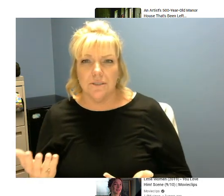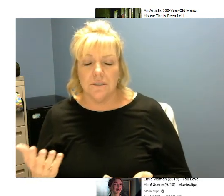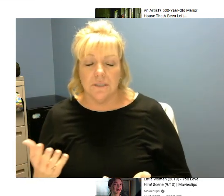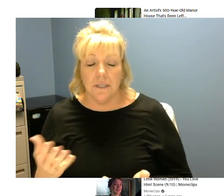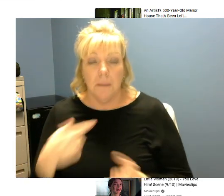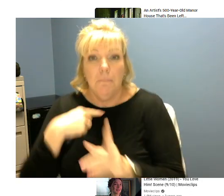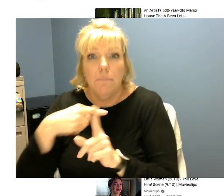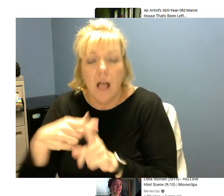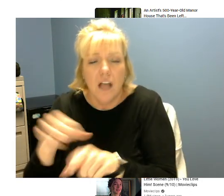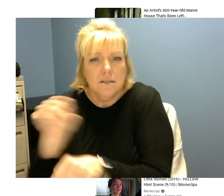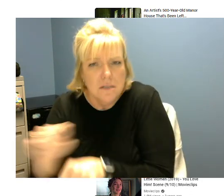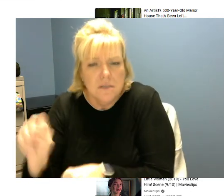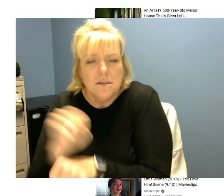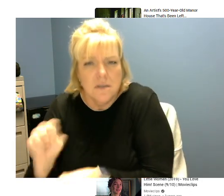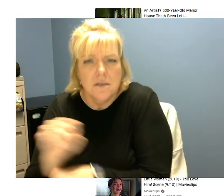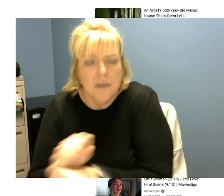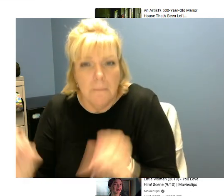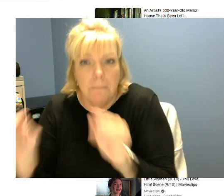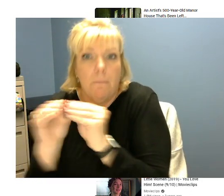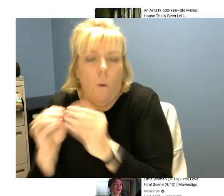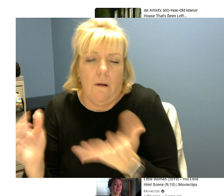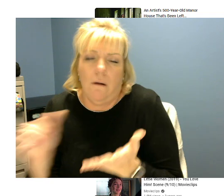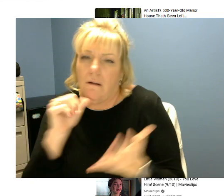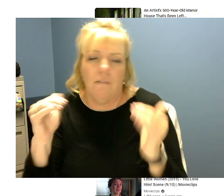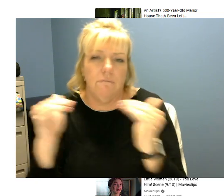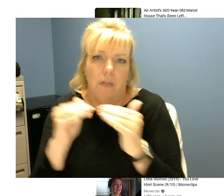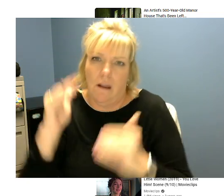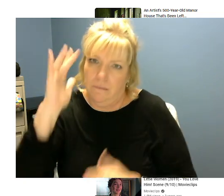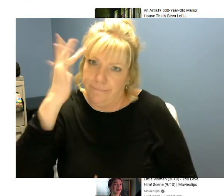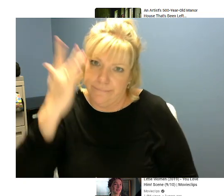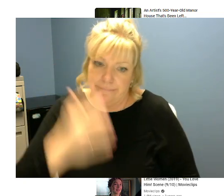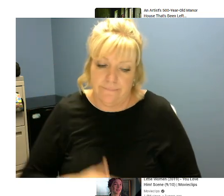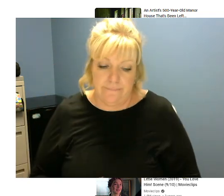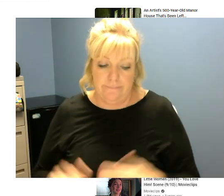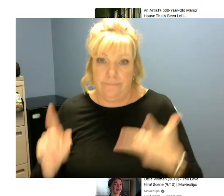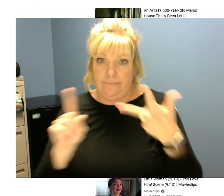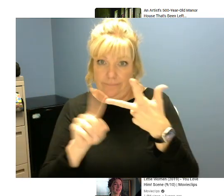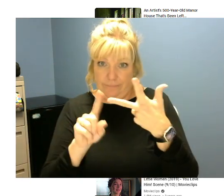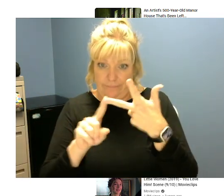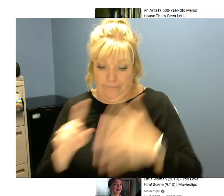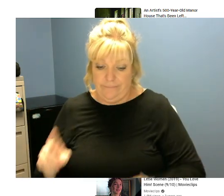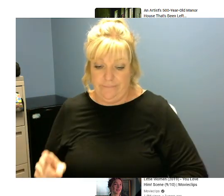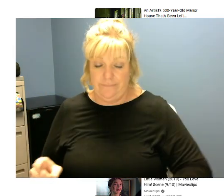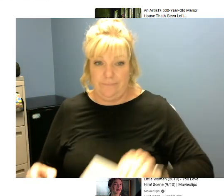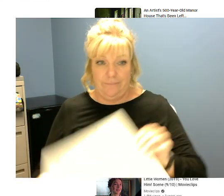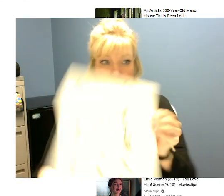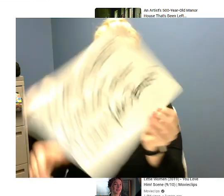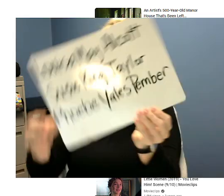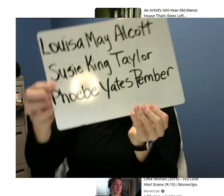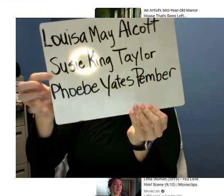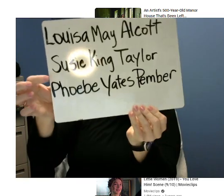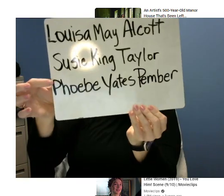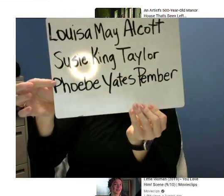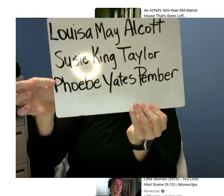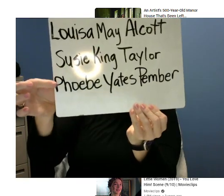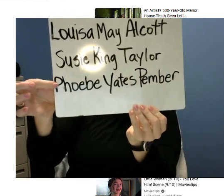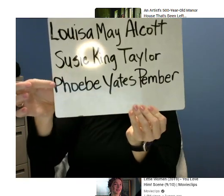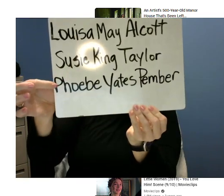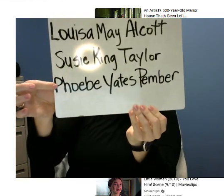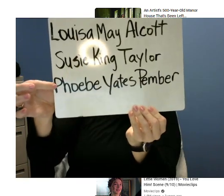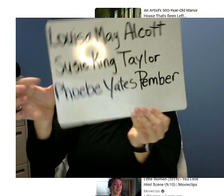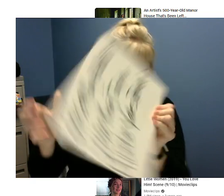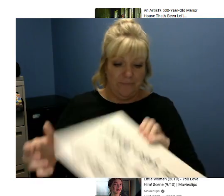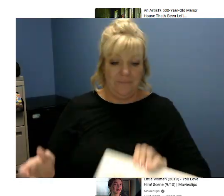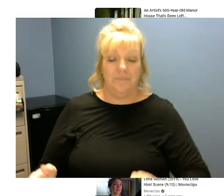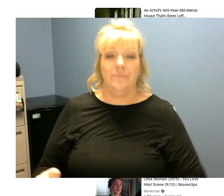annoying. The third woman that you have as a nurse is Phoebe Yates Benver. What I love about her little excerpt there, she's in the